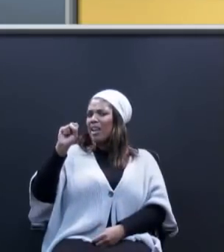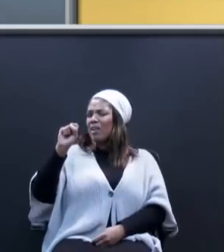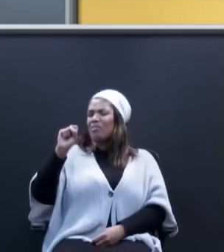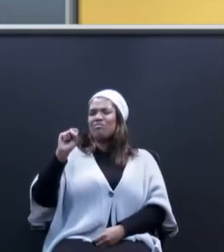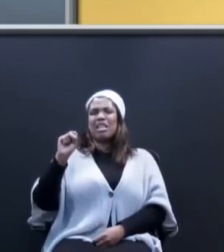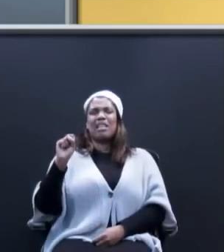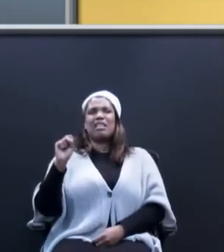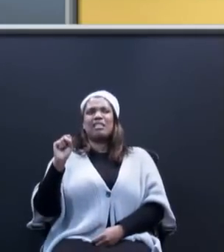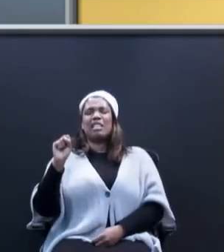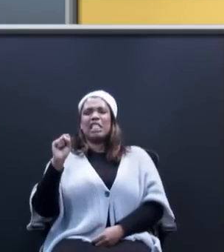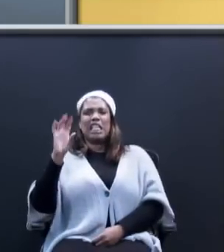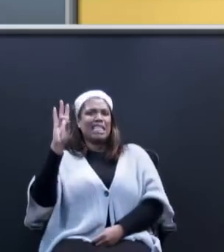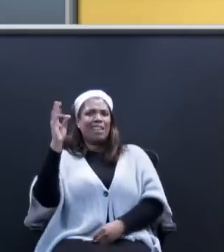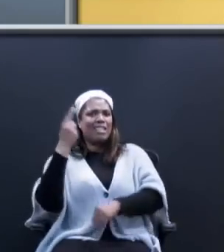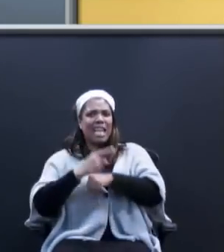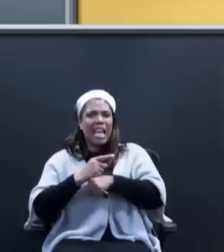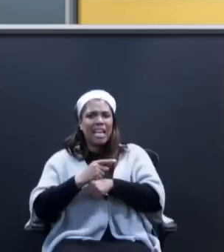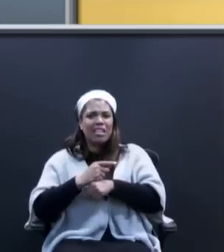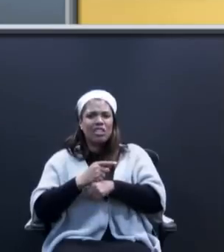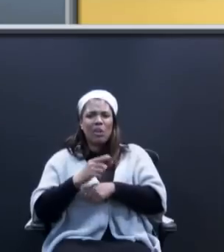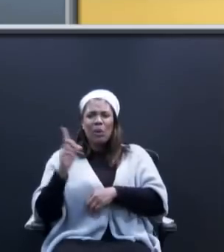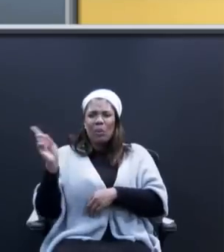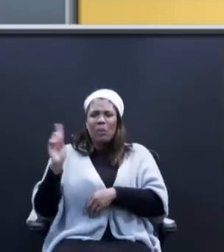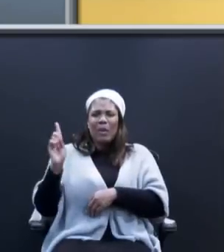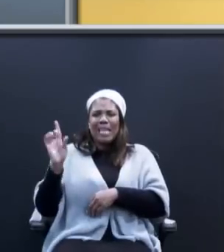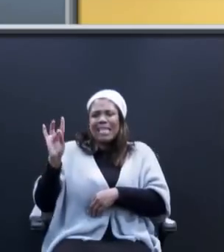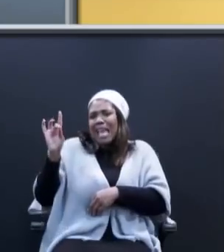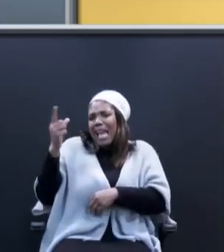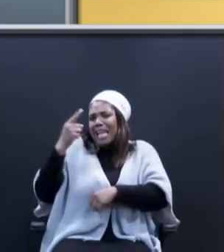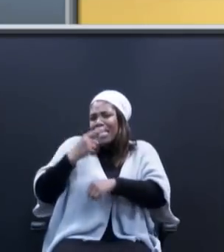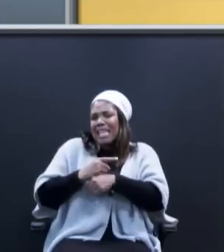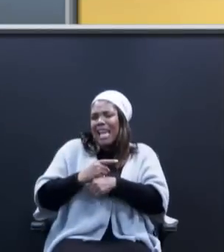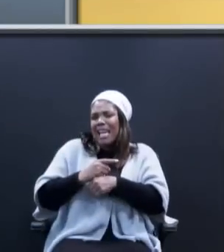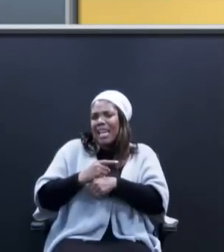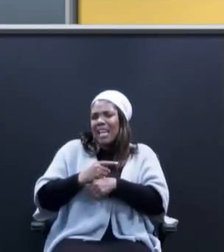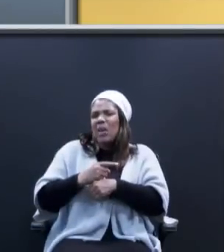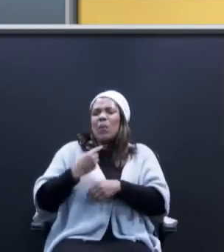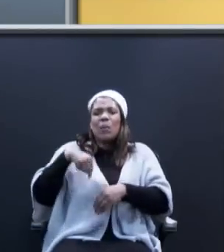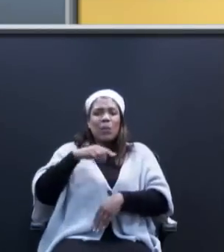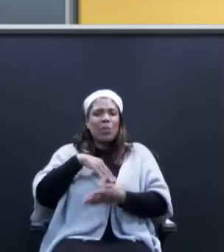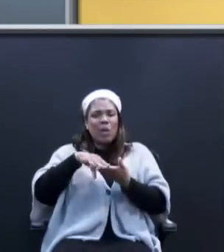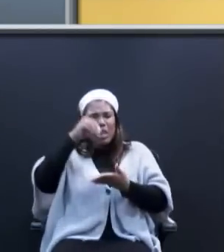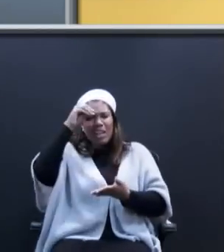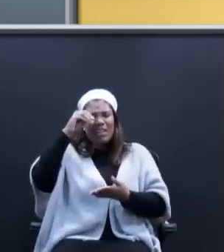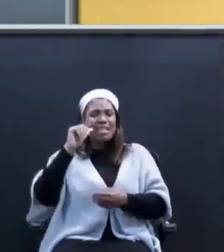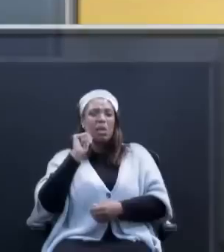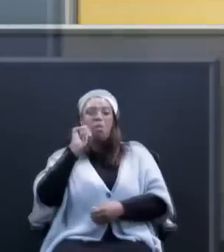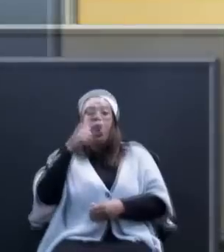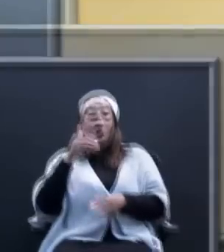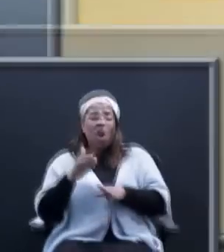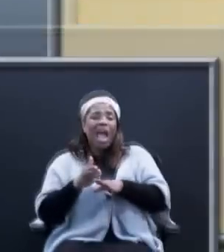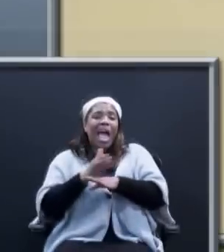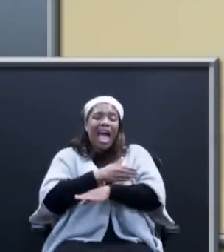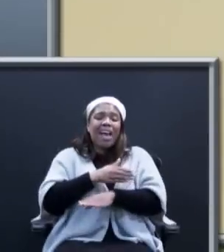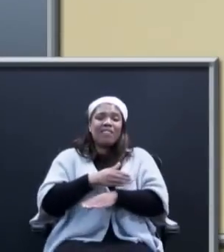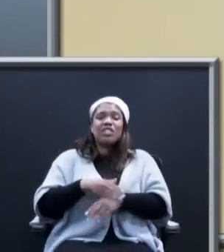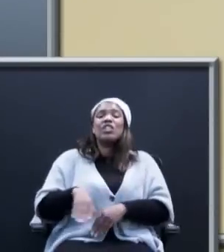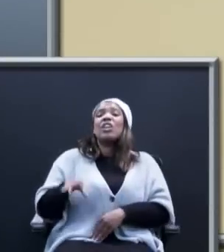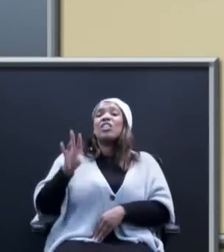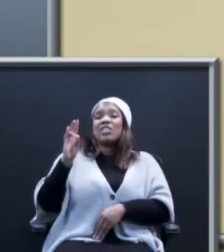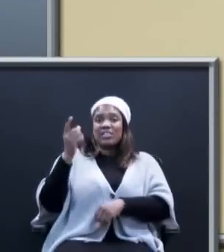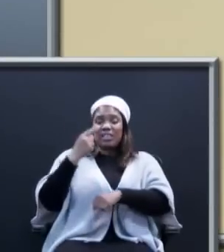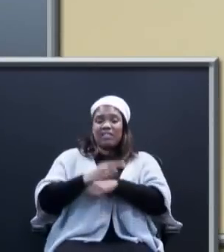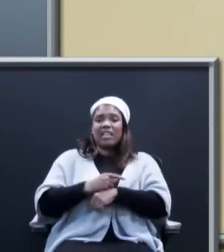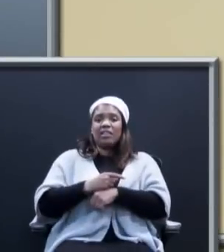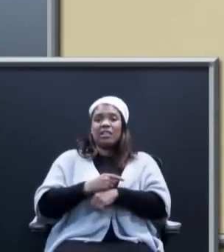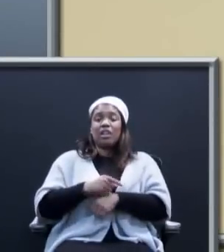to find out what this day is. So we're going to see that it is tomorrow after the Sabbath day. Keep reading. And you shall take you on the first